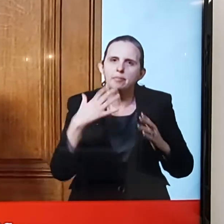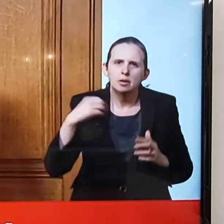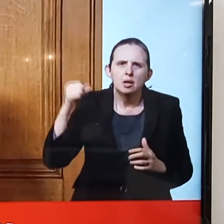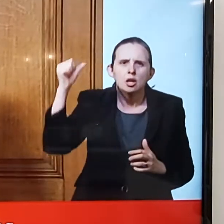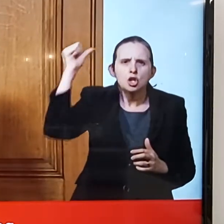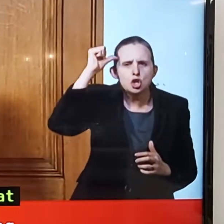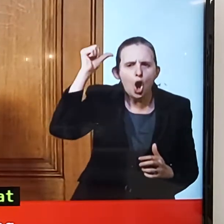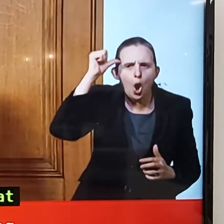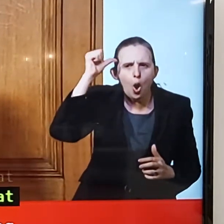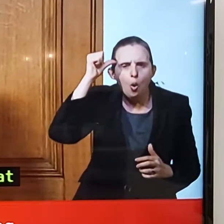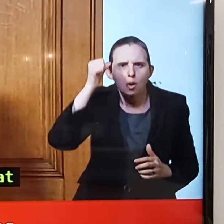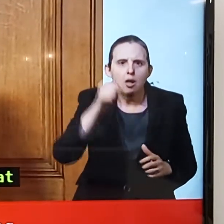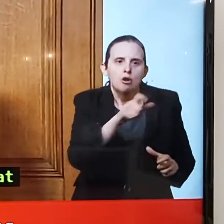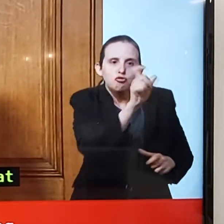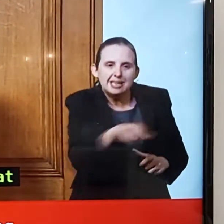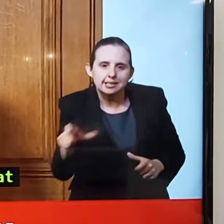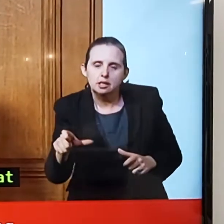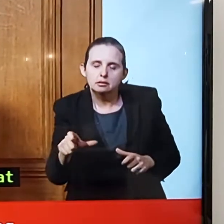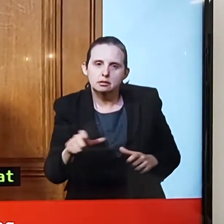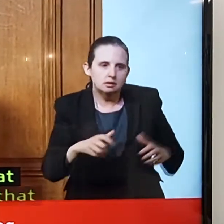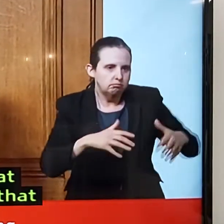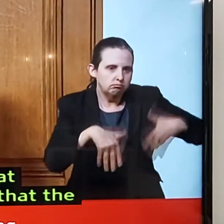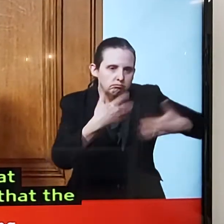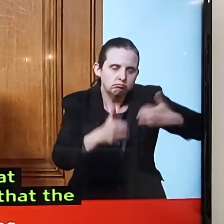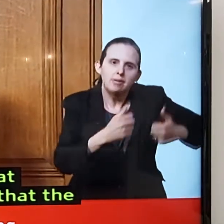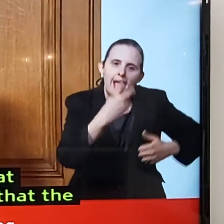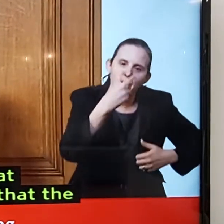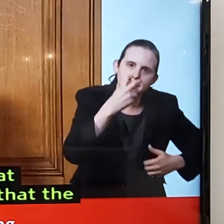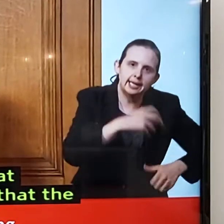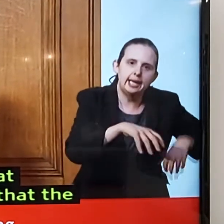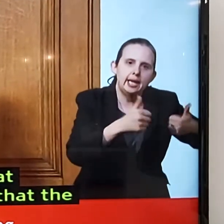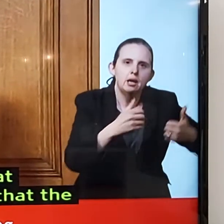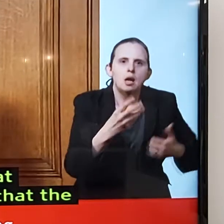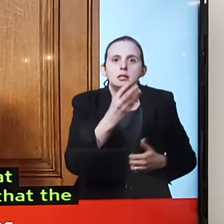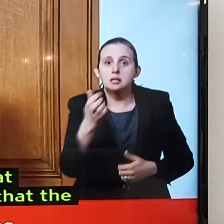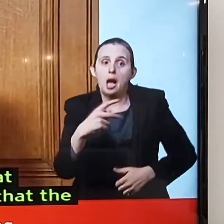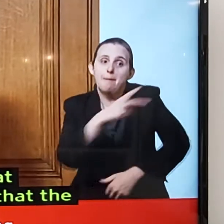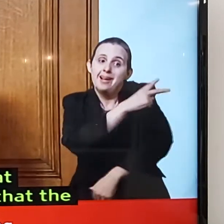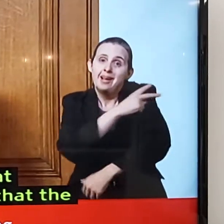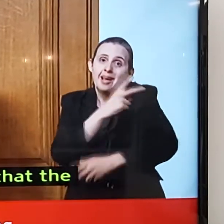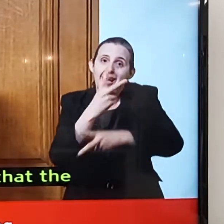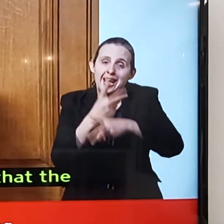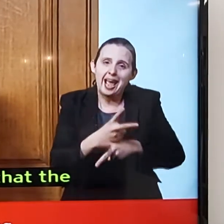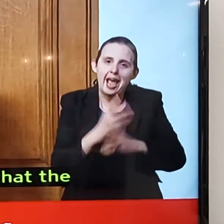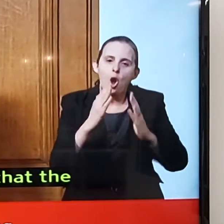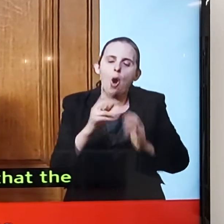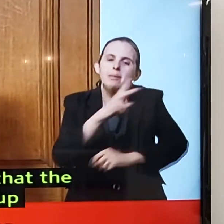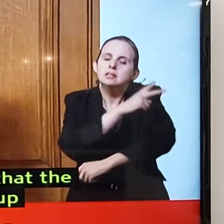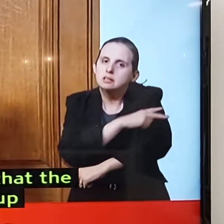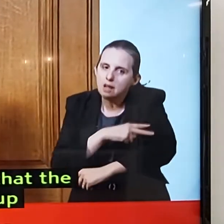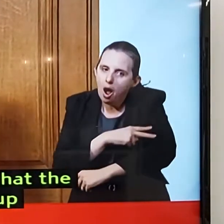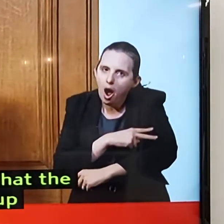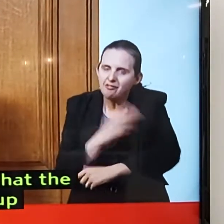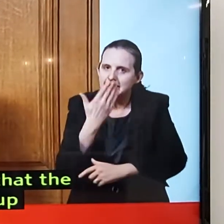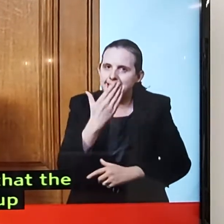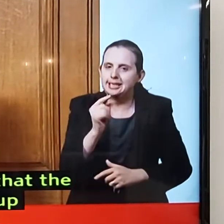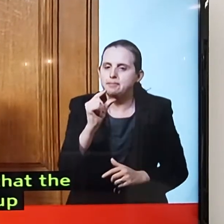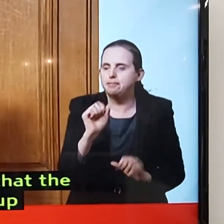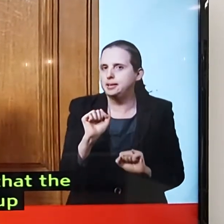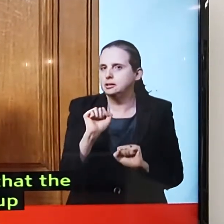perhaps care home staff were to start with and are perhaps a bit reluctant. We know that with more information, they have